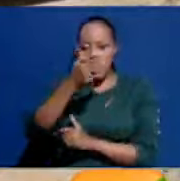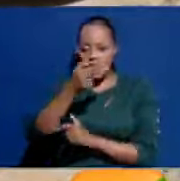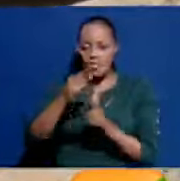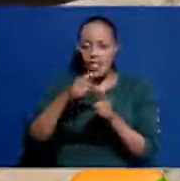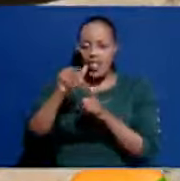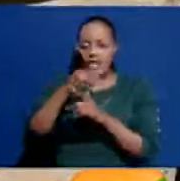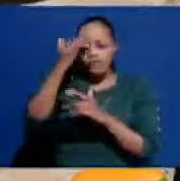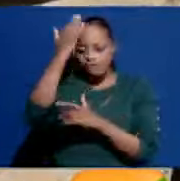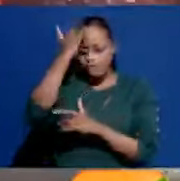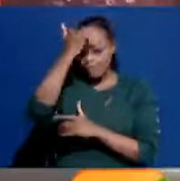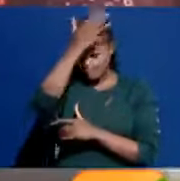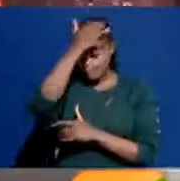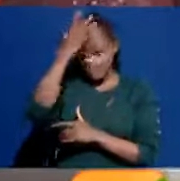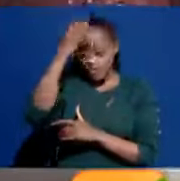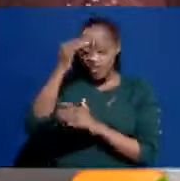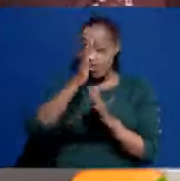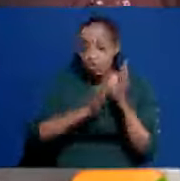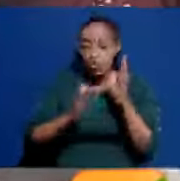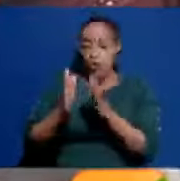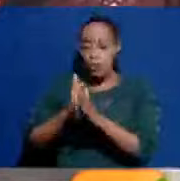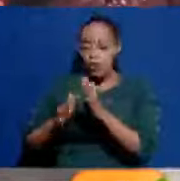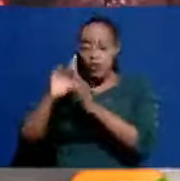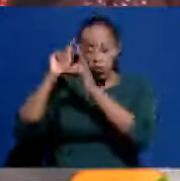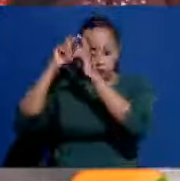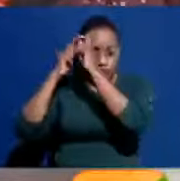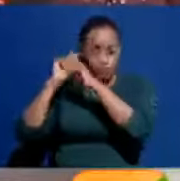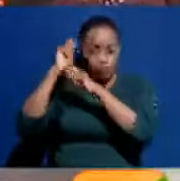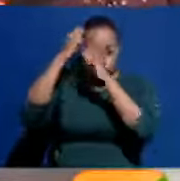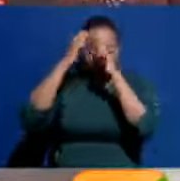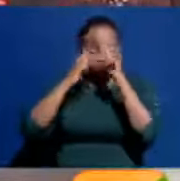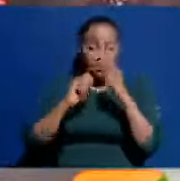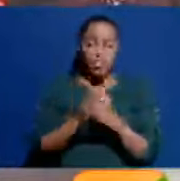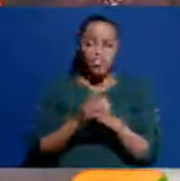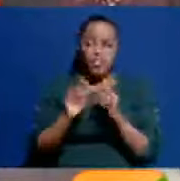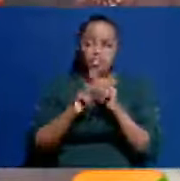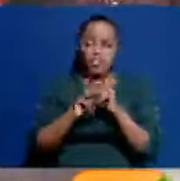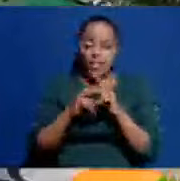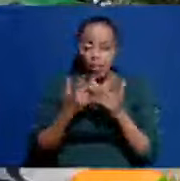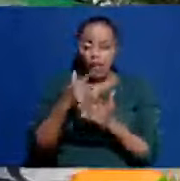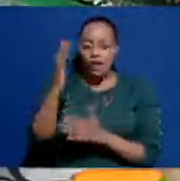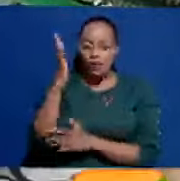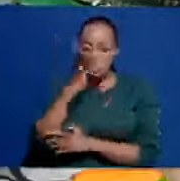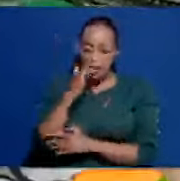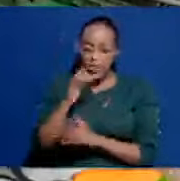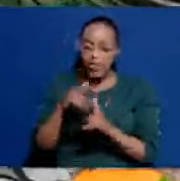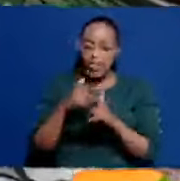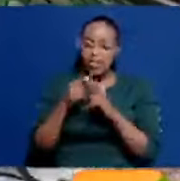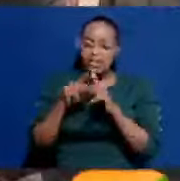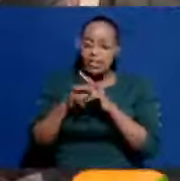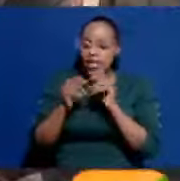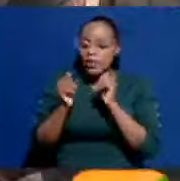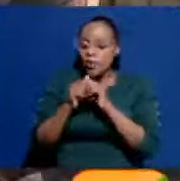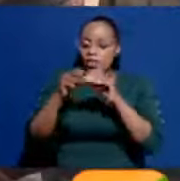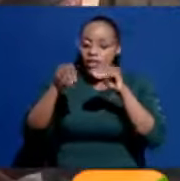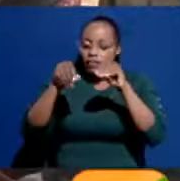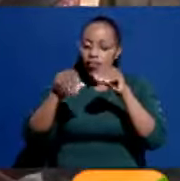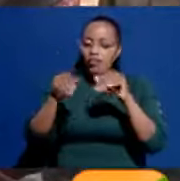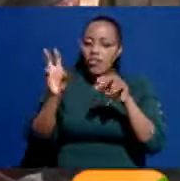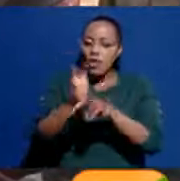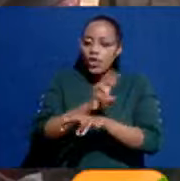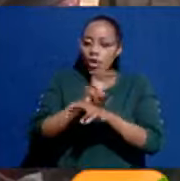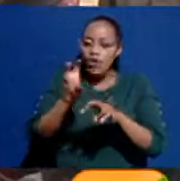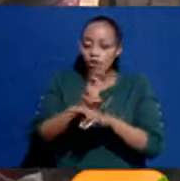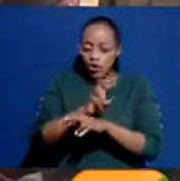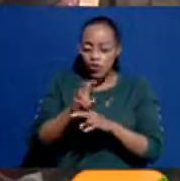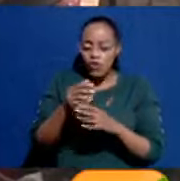applied to the hair in preparation for braiding. Yetu inaanza kwa uchafu, inaanza kwa udongo. Tunatafuta